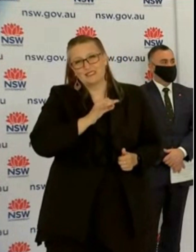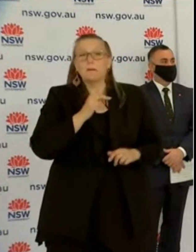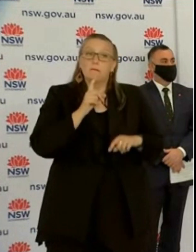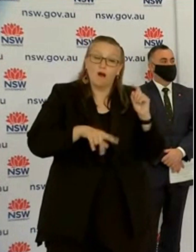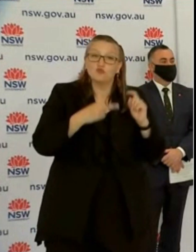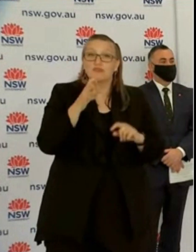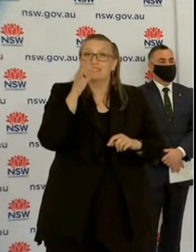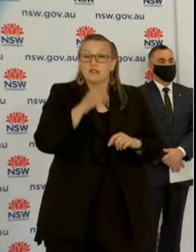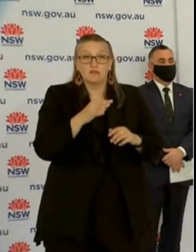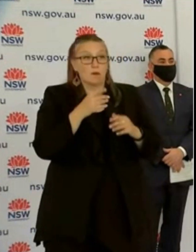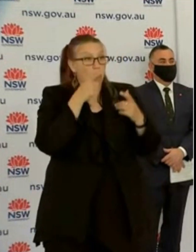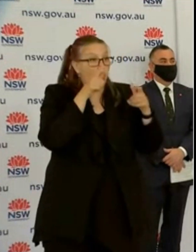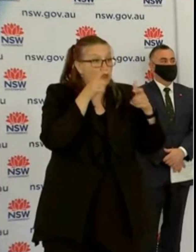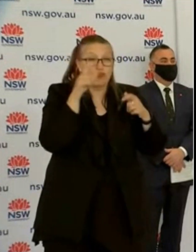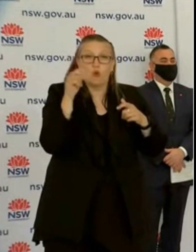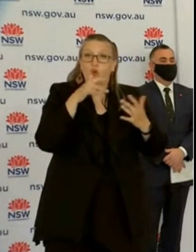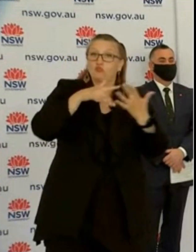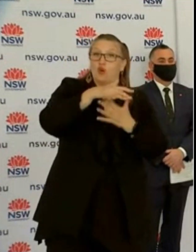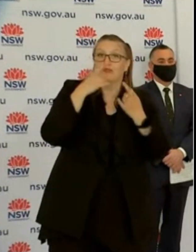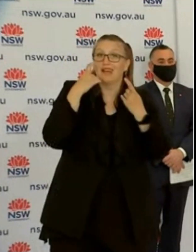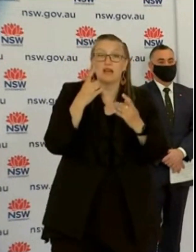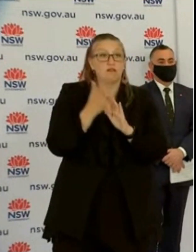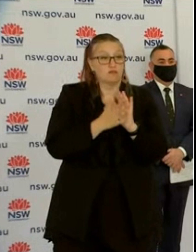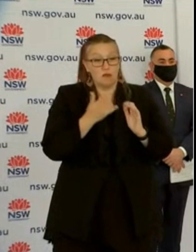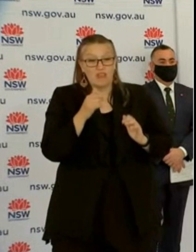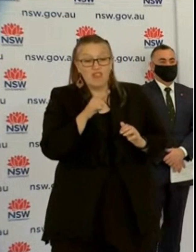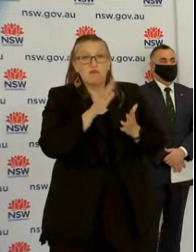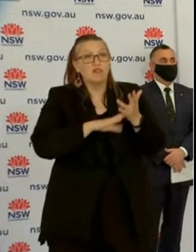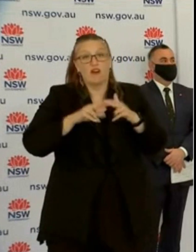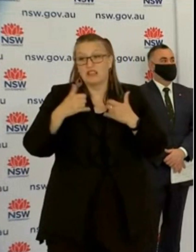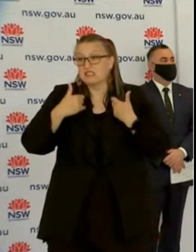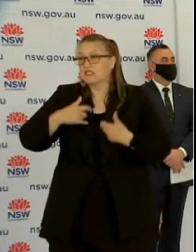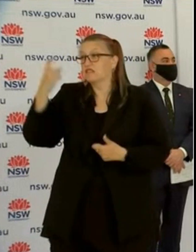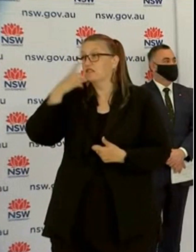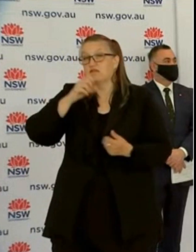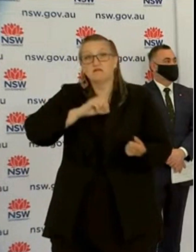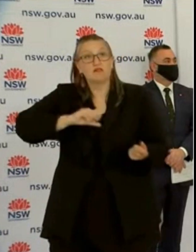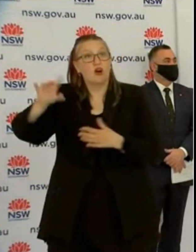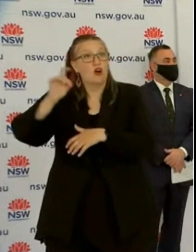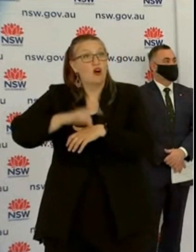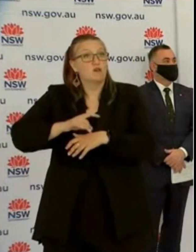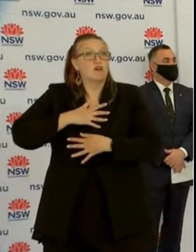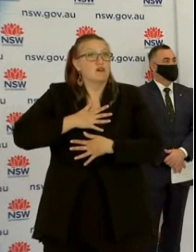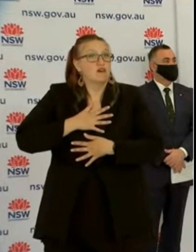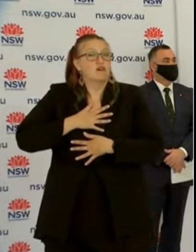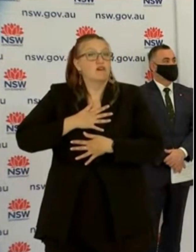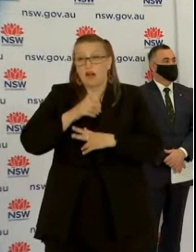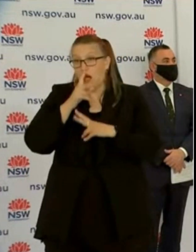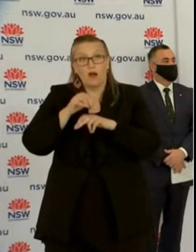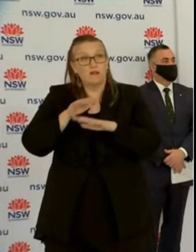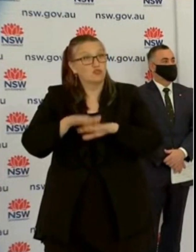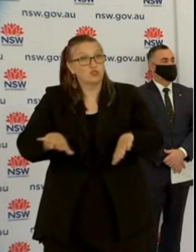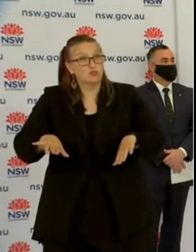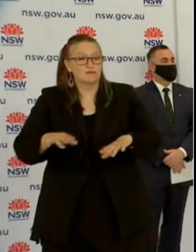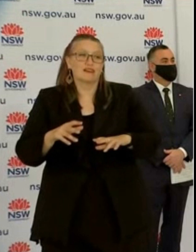care. Unfortunately, often their parents are very unwell with COVID-19 and that's why they're being cared for in the hospital. We've